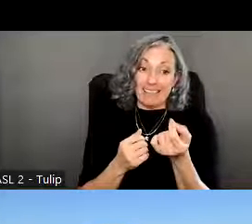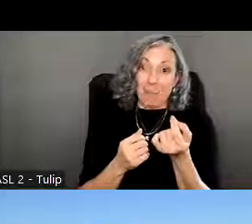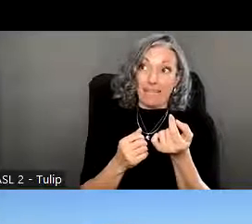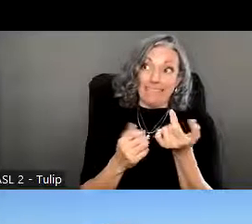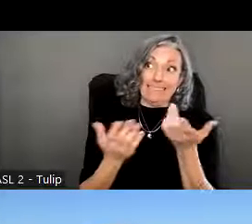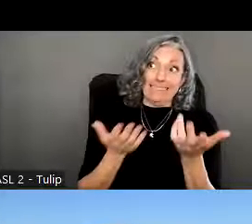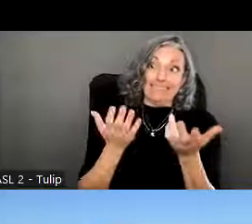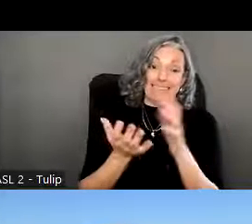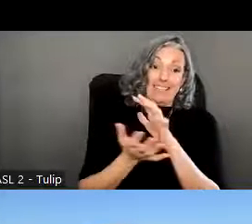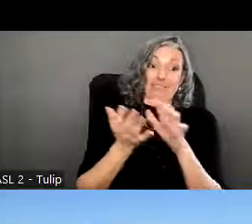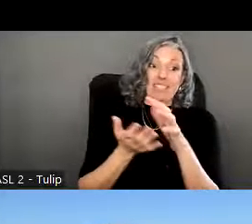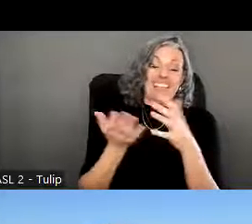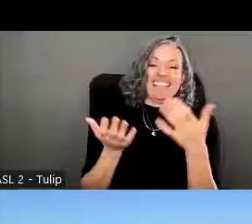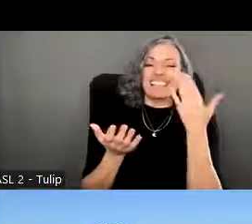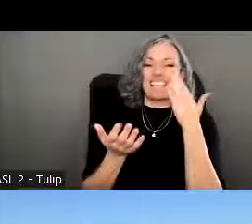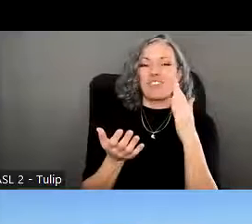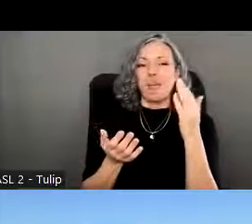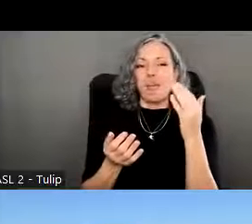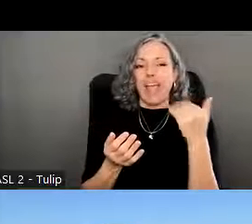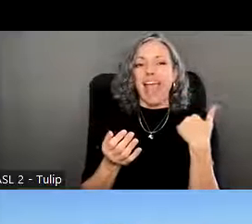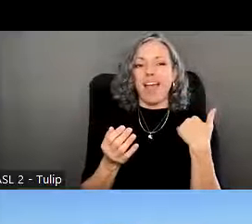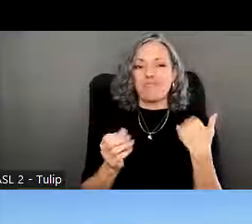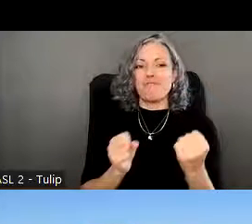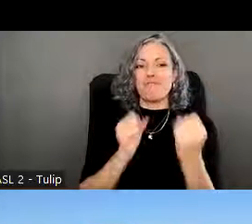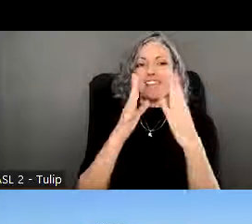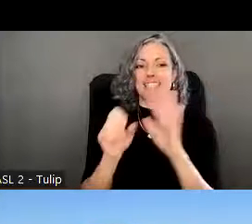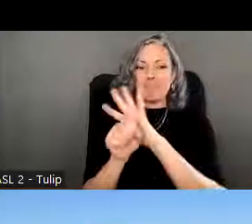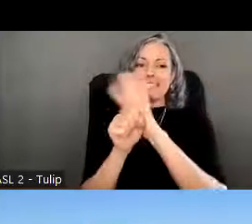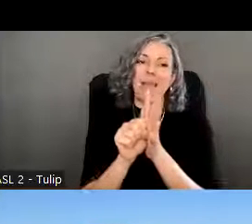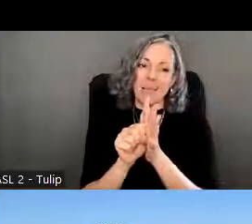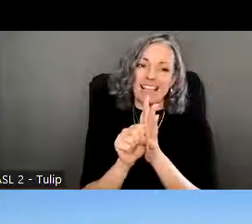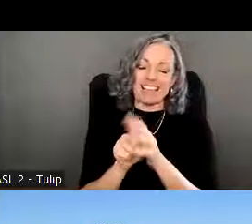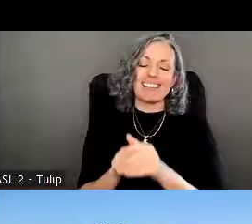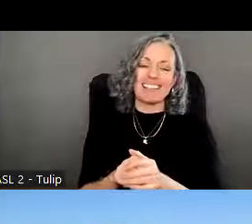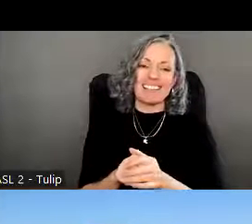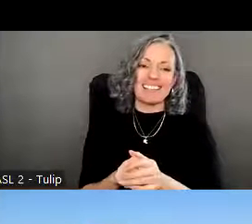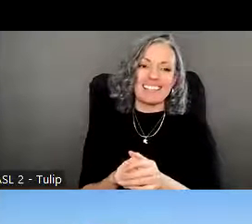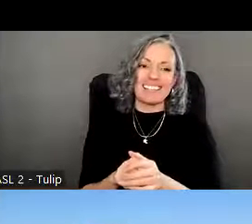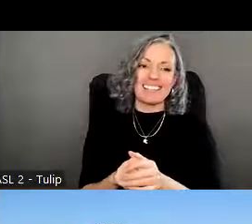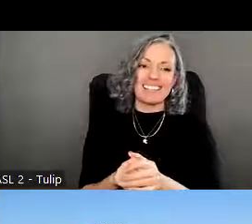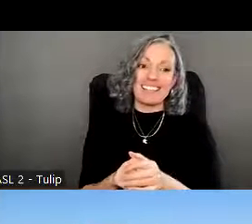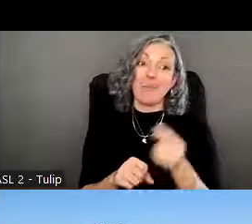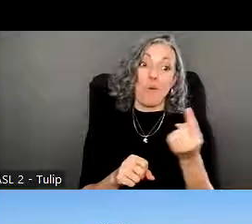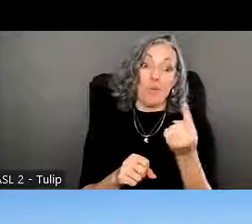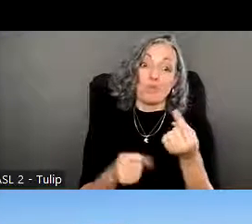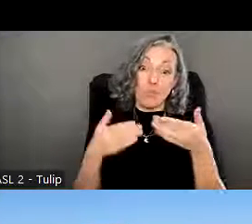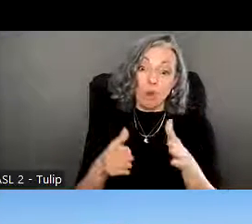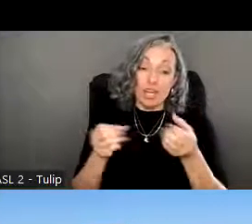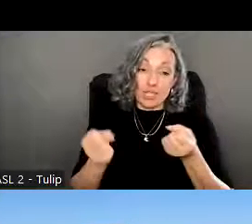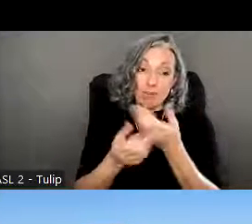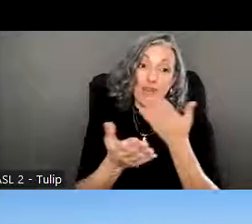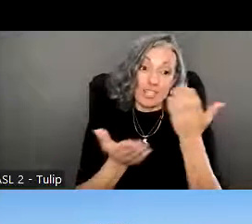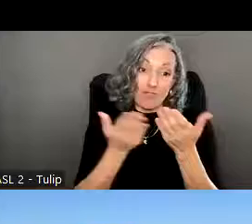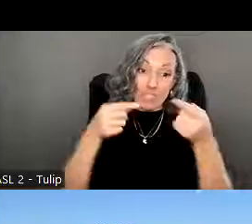didn't ever dawn on us that we'd have a pandemic, that extending services this way might be the only way to provide services during